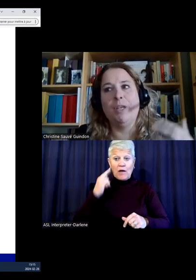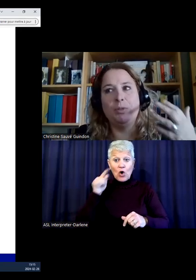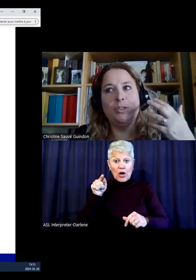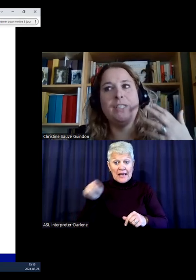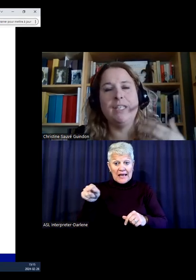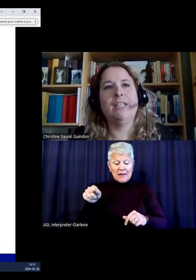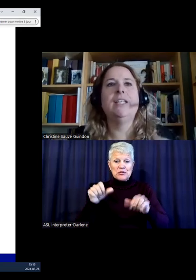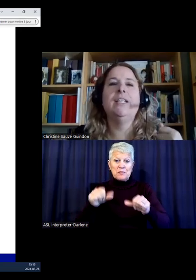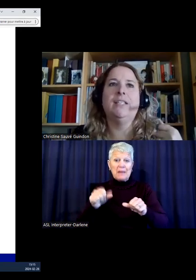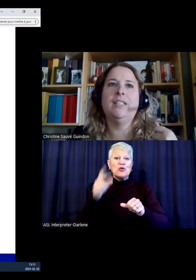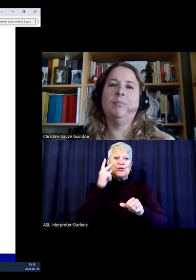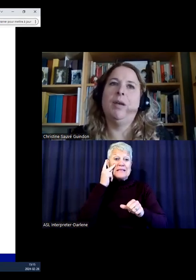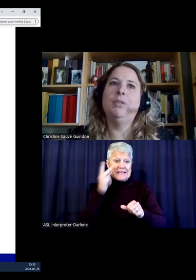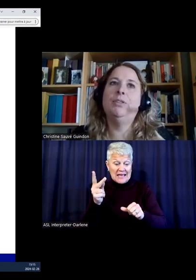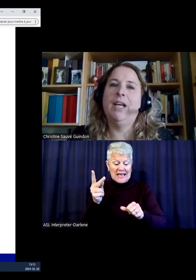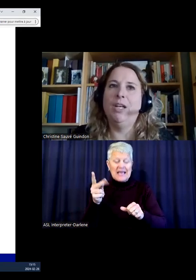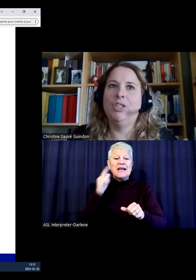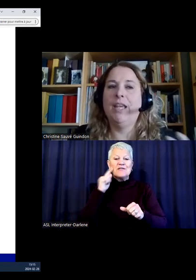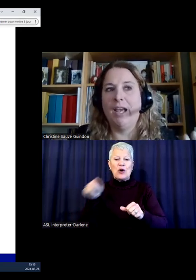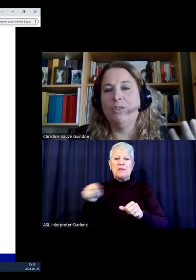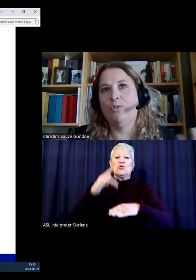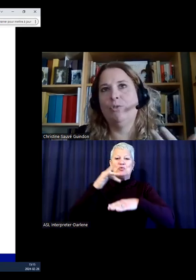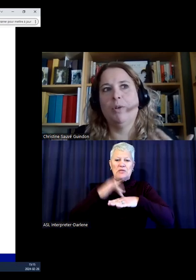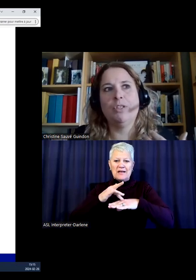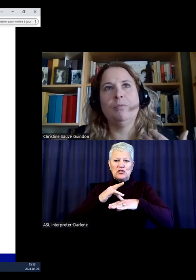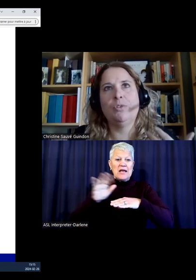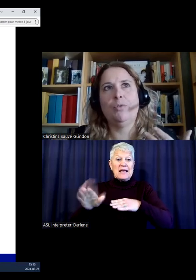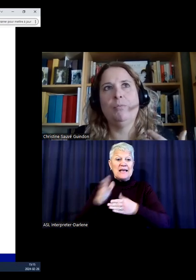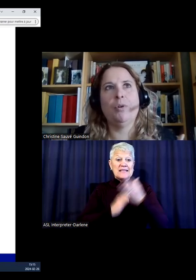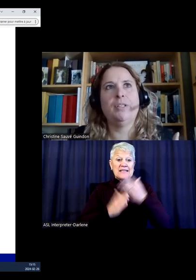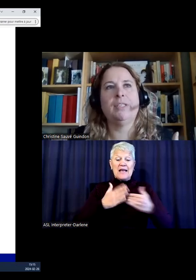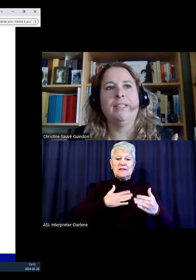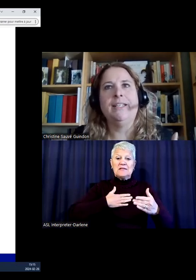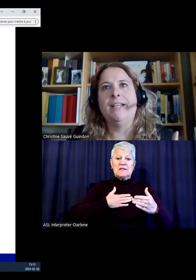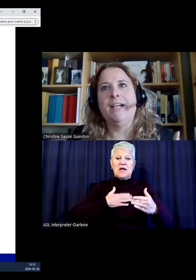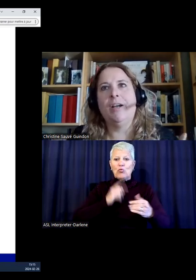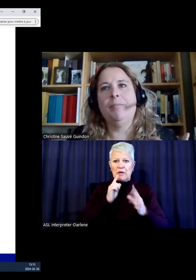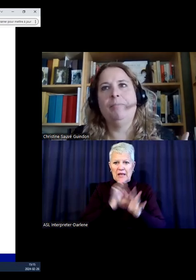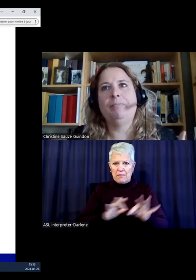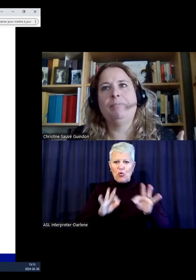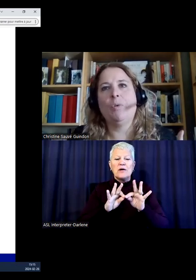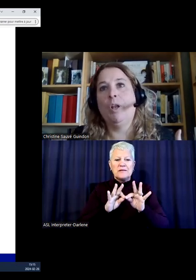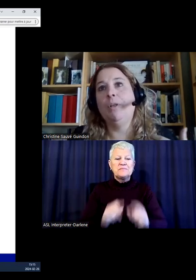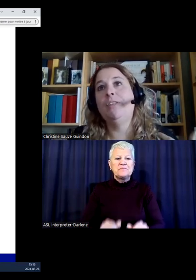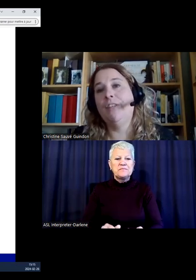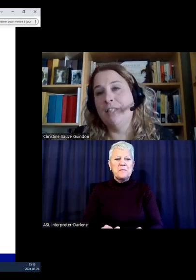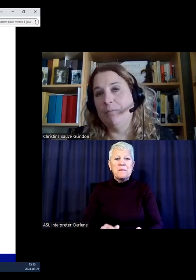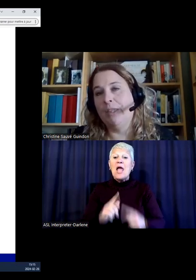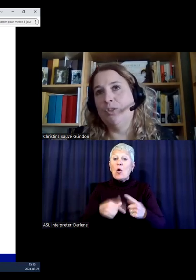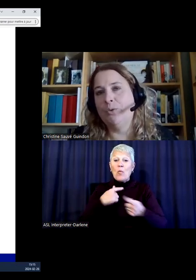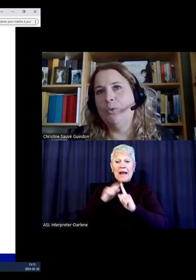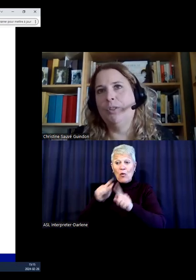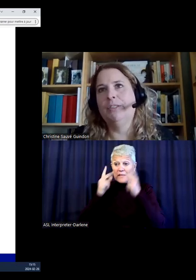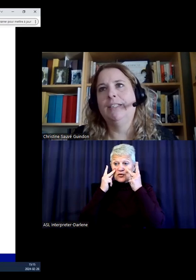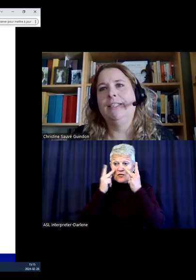to be able to see is to be able to touch. His hands are so much and so important. When I went to visit him